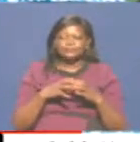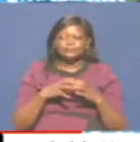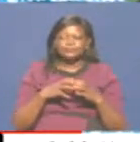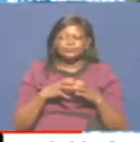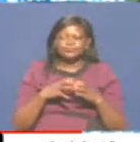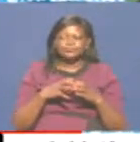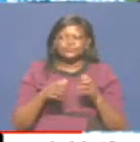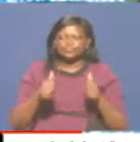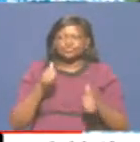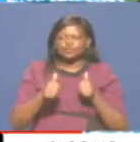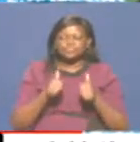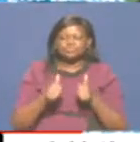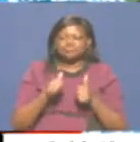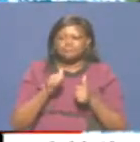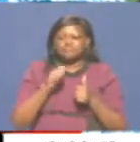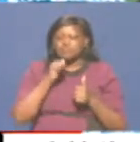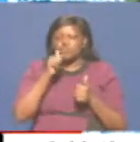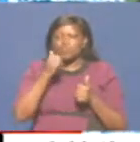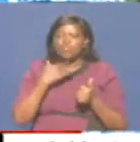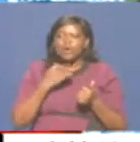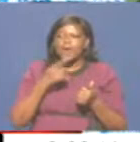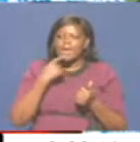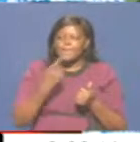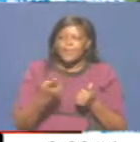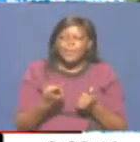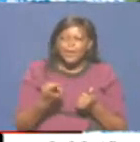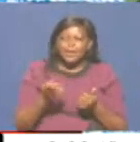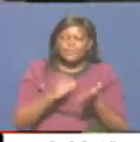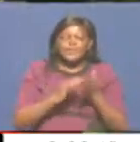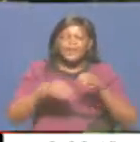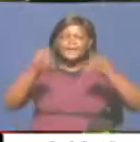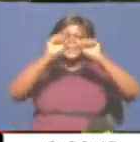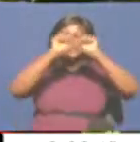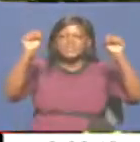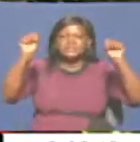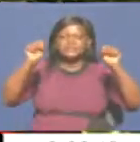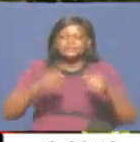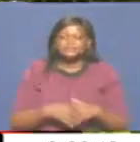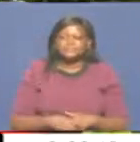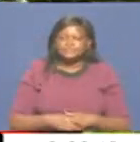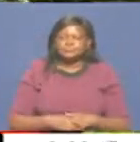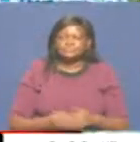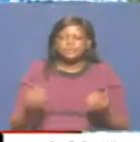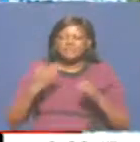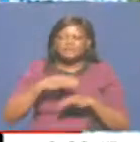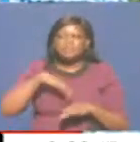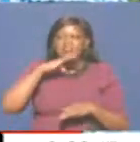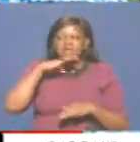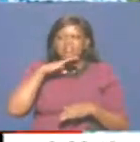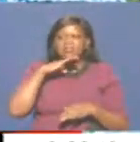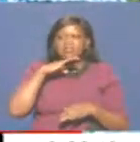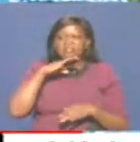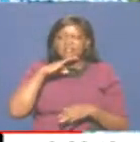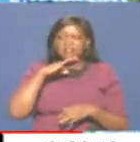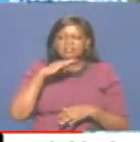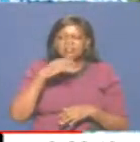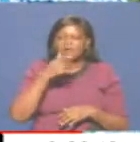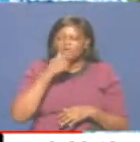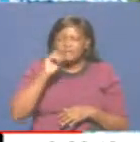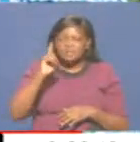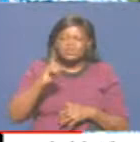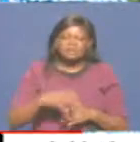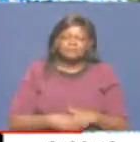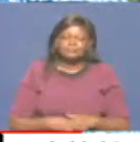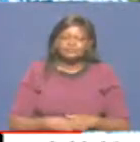which did not want Moi to ascend to the presidency after the death of Mzee Jomo Kenyatta. Moi knew there was a